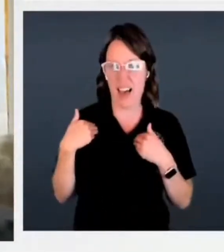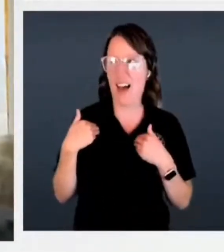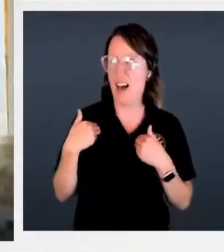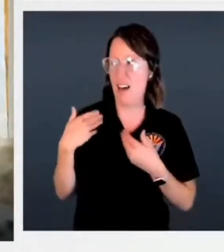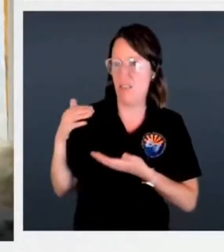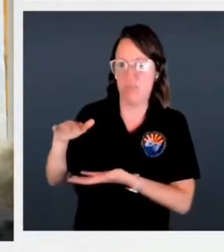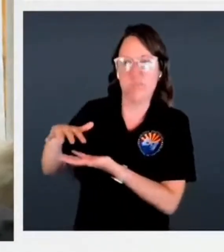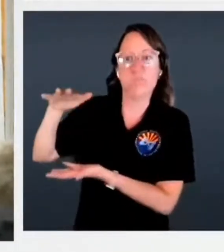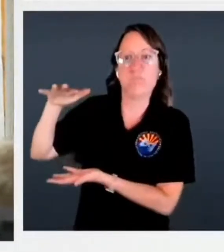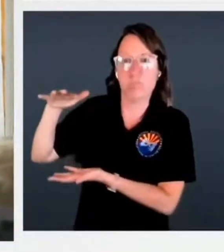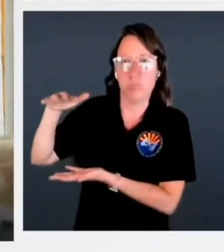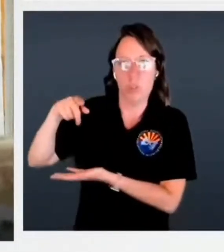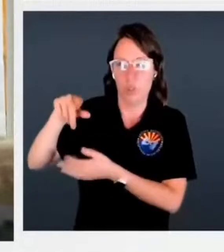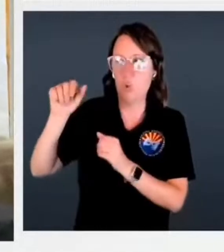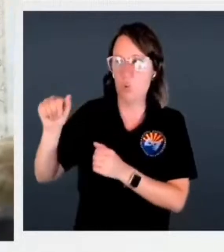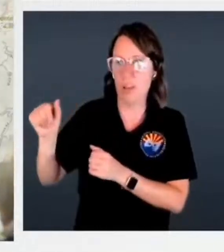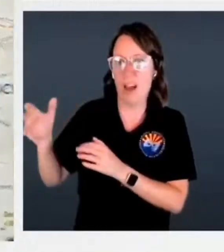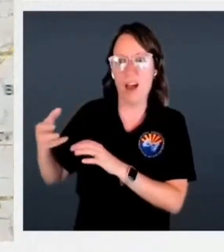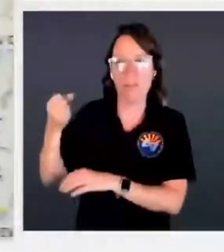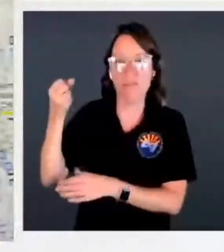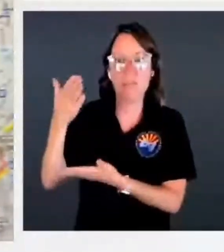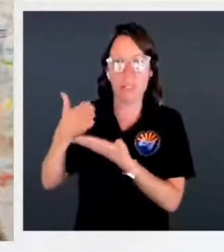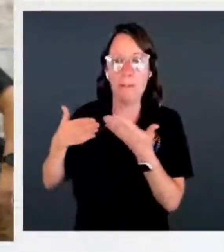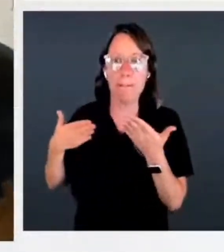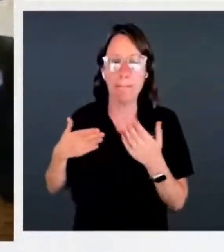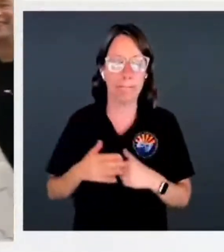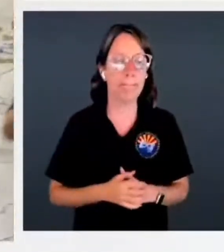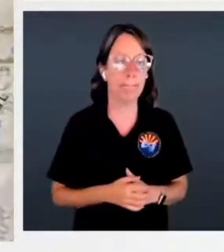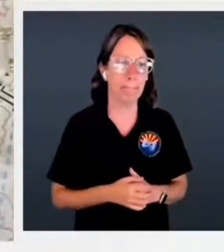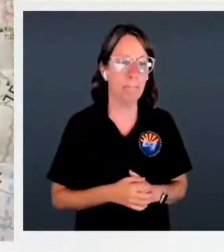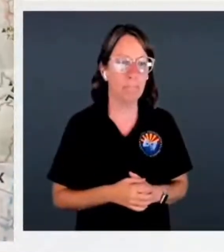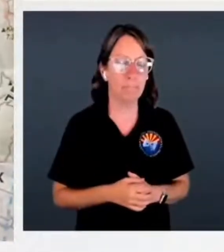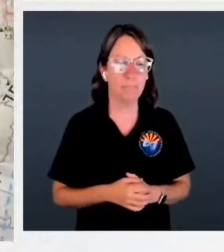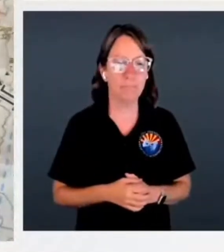then I wanted to bring Rick Dean up one more time. No.